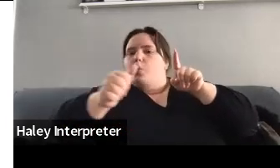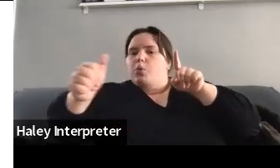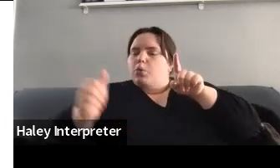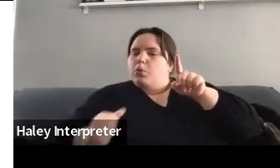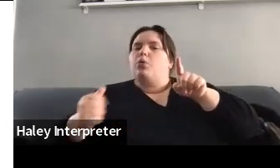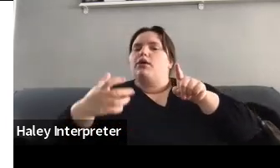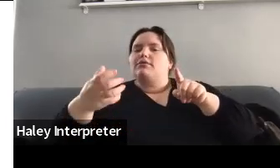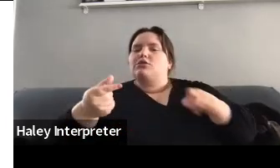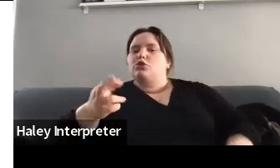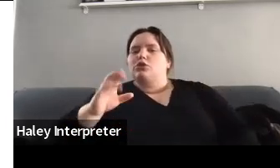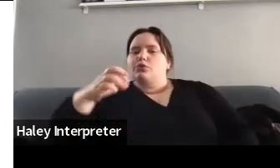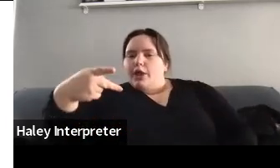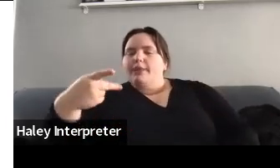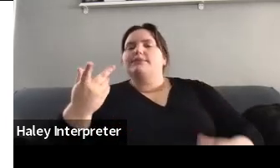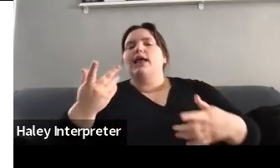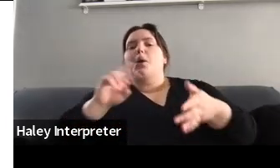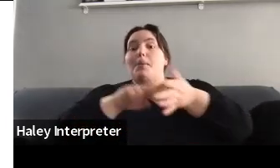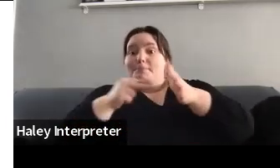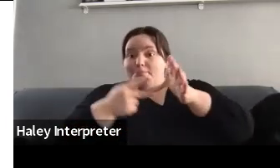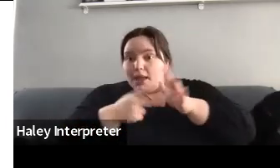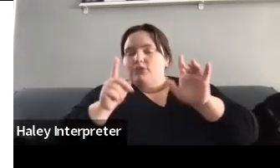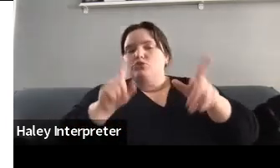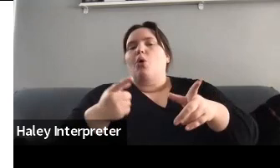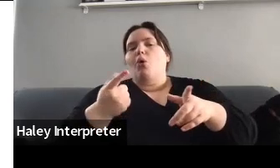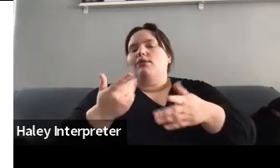on devices commercially as well.